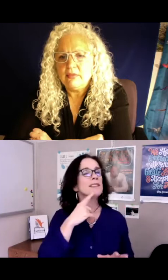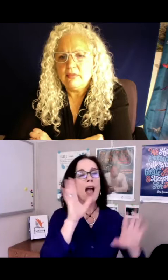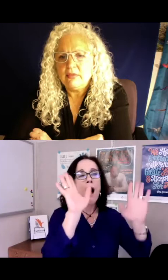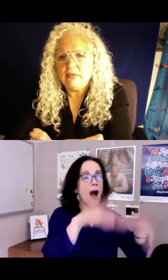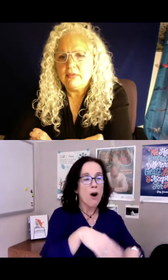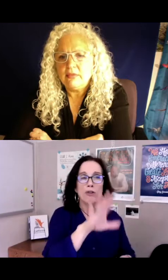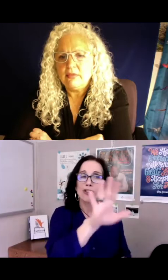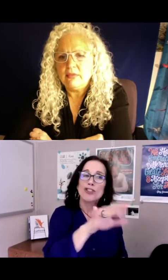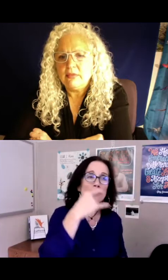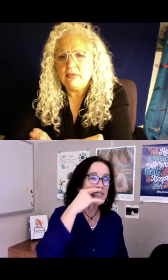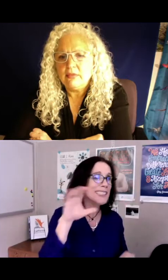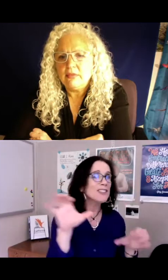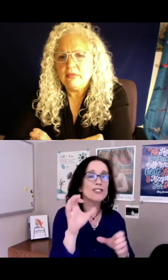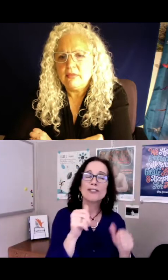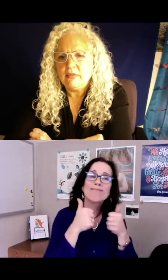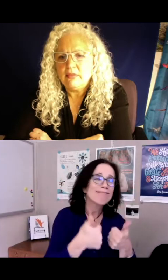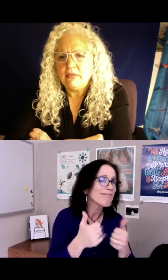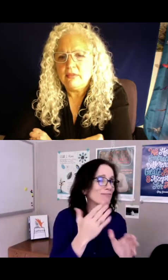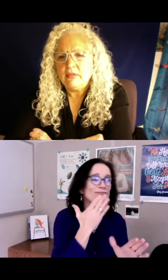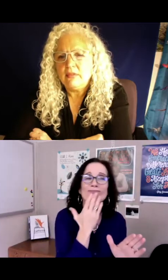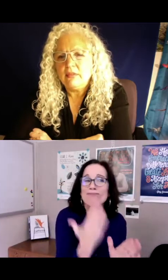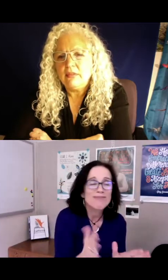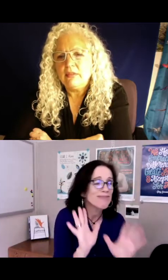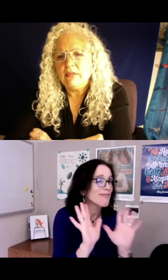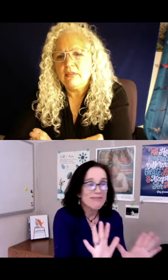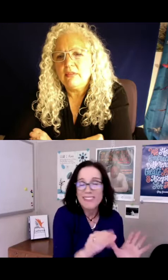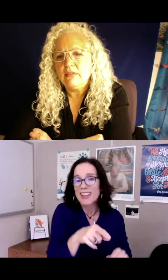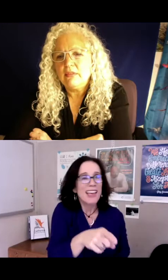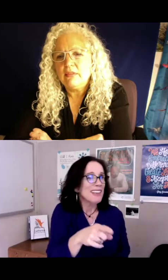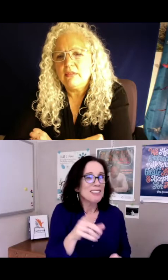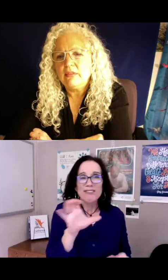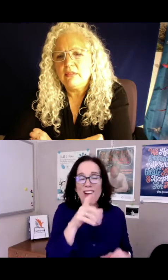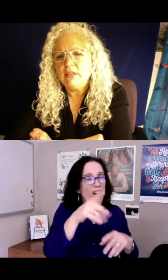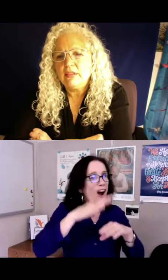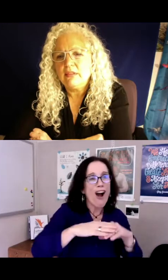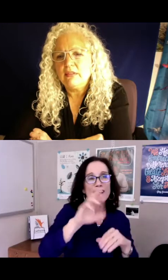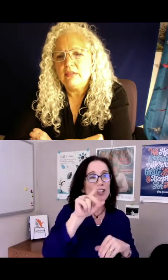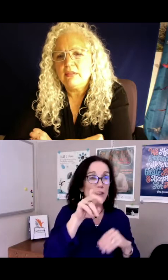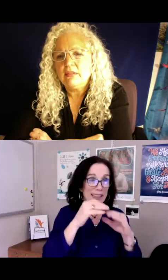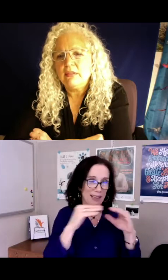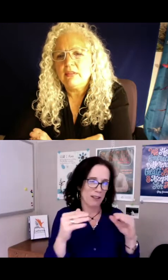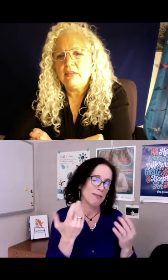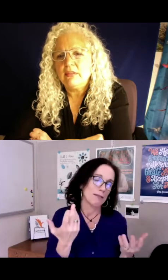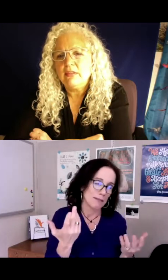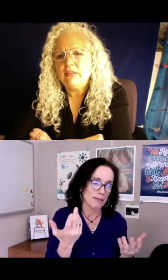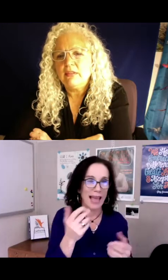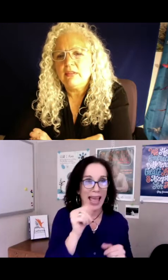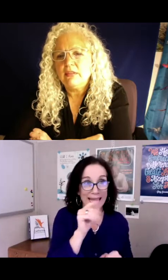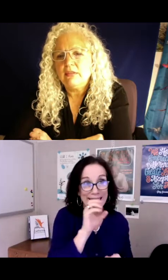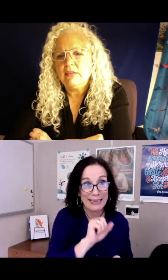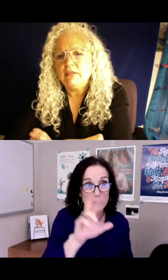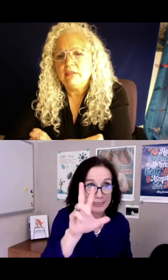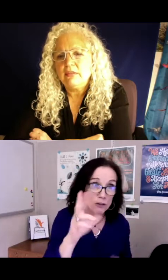school districts will say, oh no, you know, your kid's doing great. They're so good. They're doing great. You know, they're on